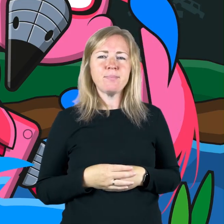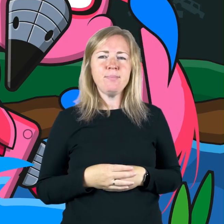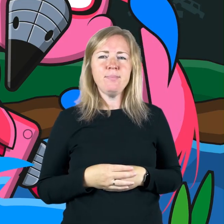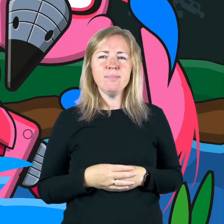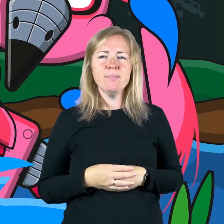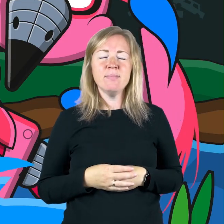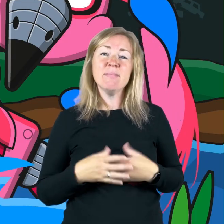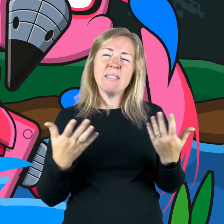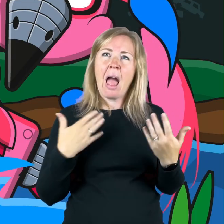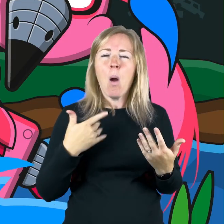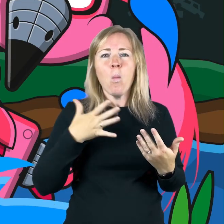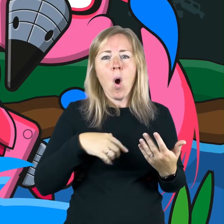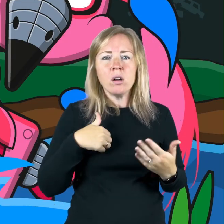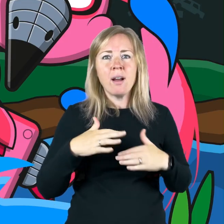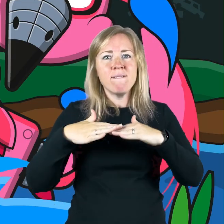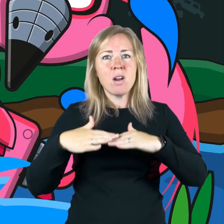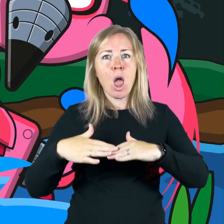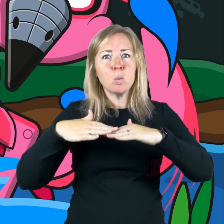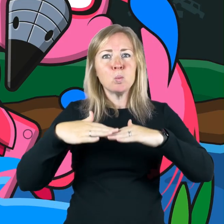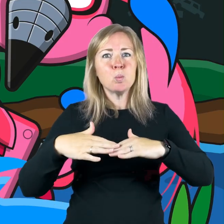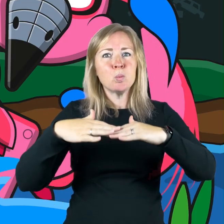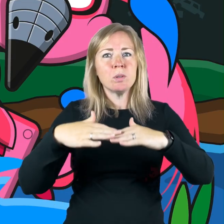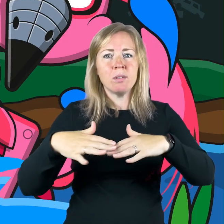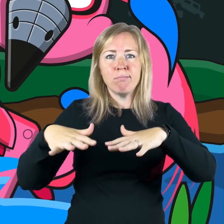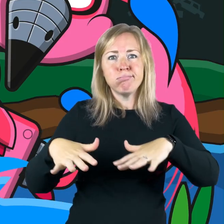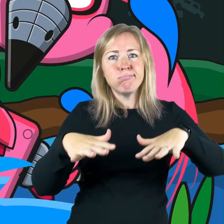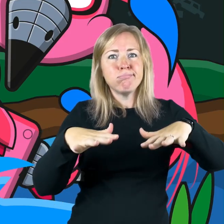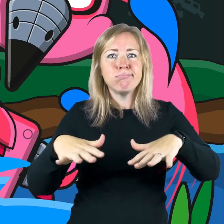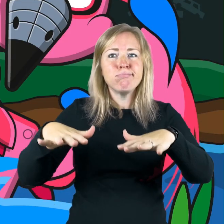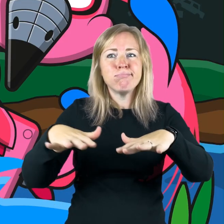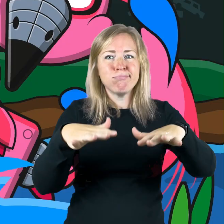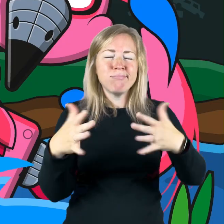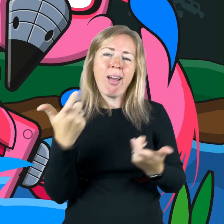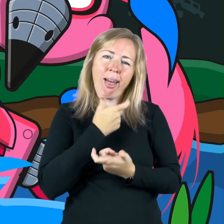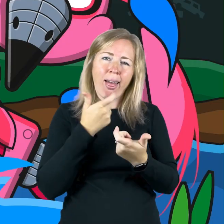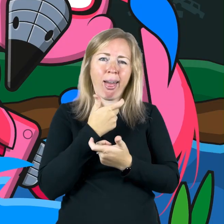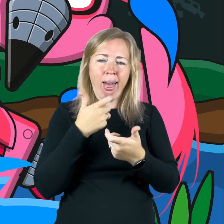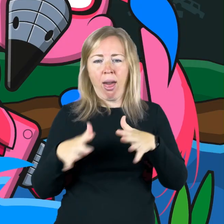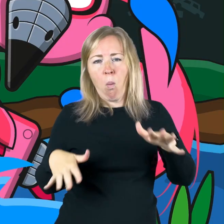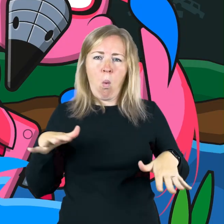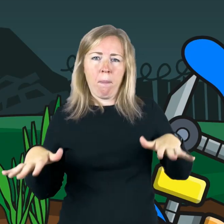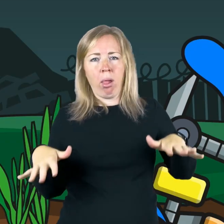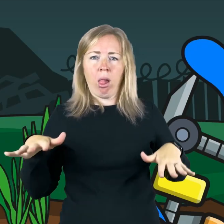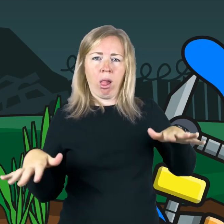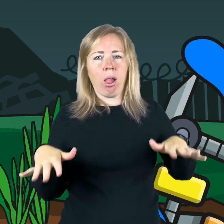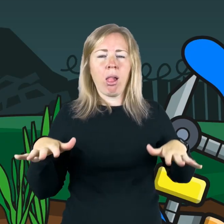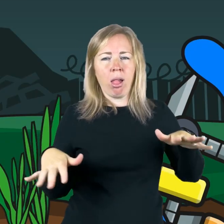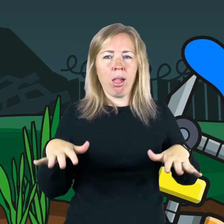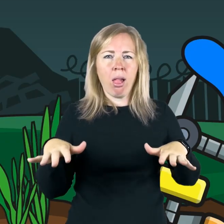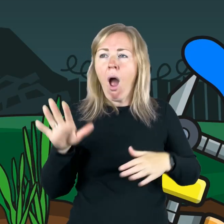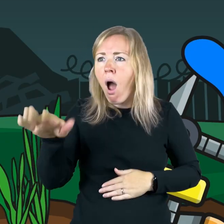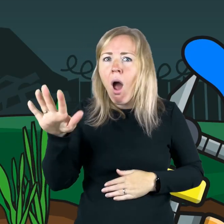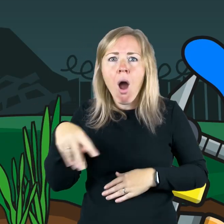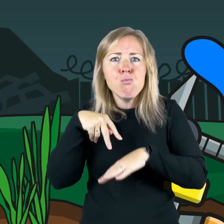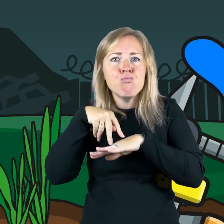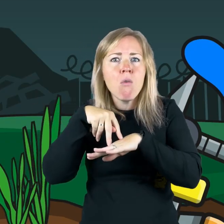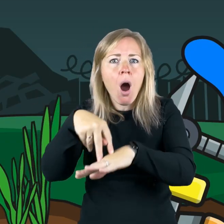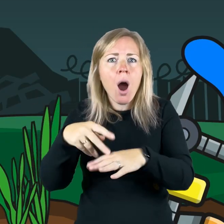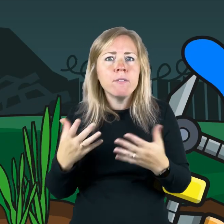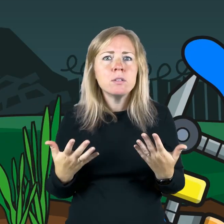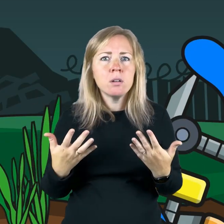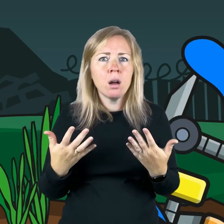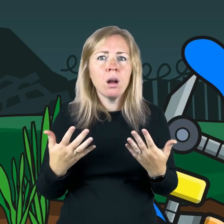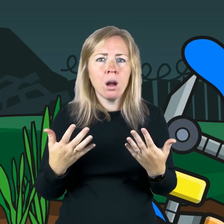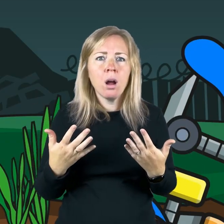"If only I could float," she chuckled as she wobbled. "A raft!"